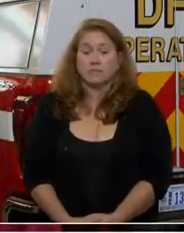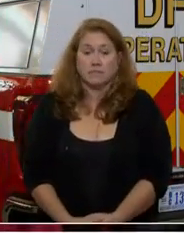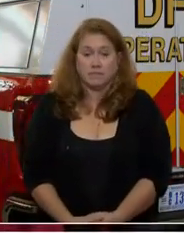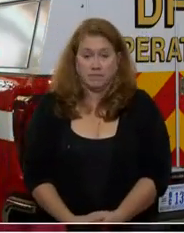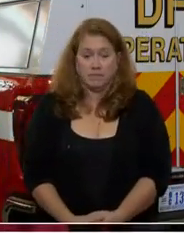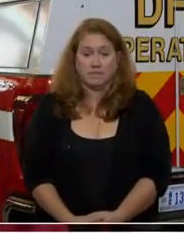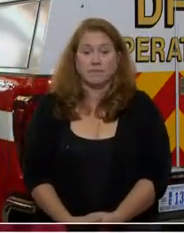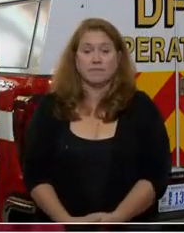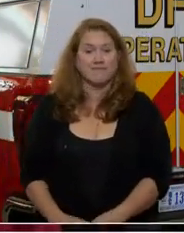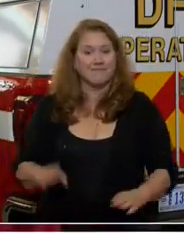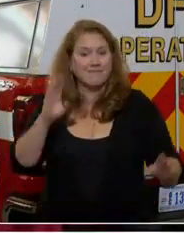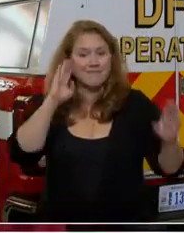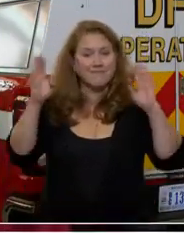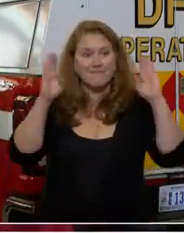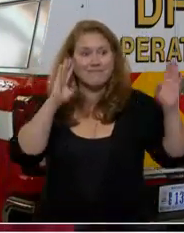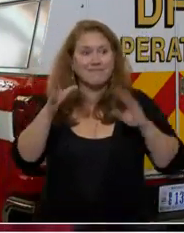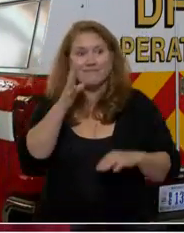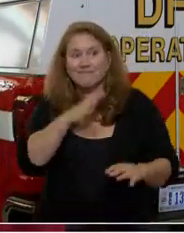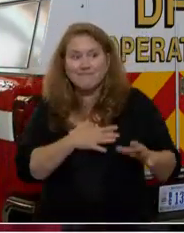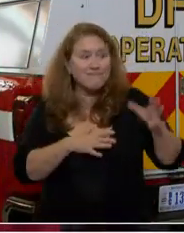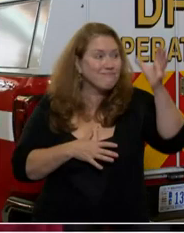Hello, ladies and gentlemen.